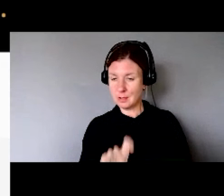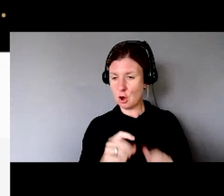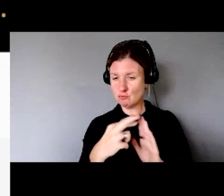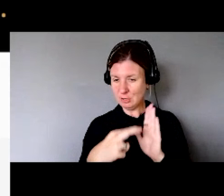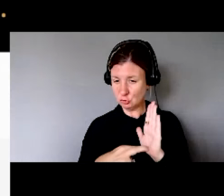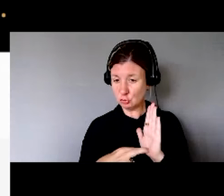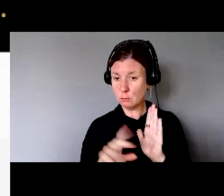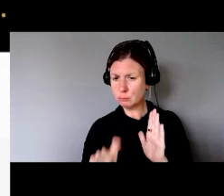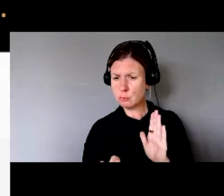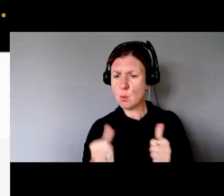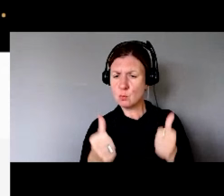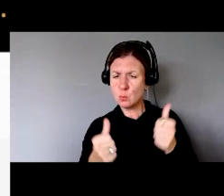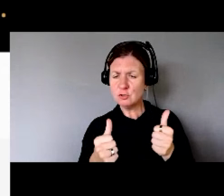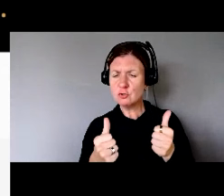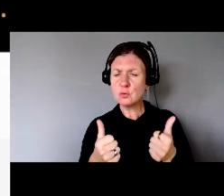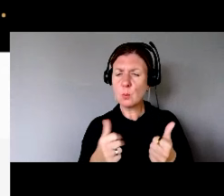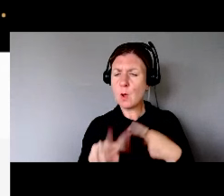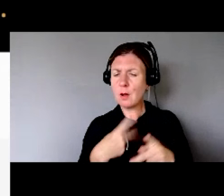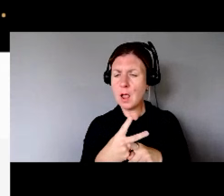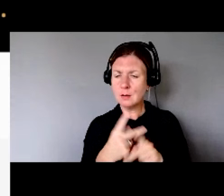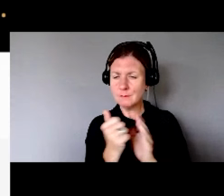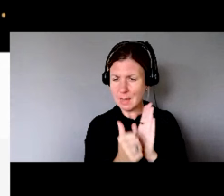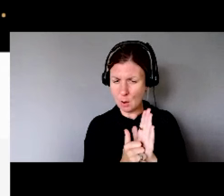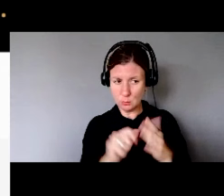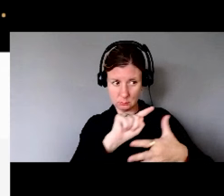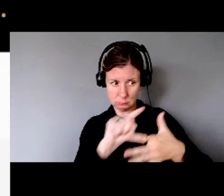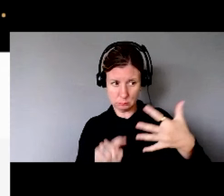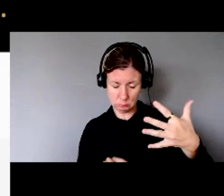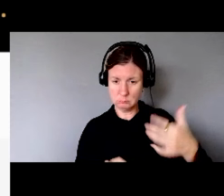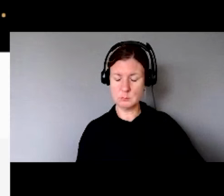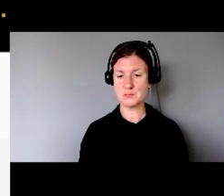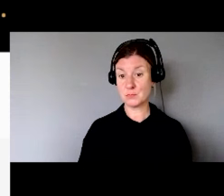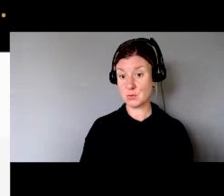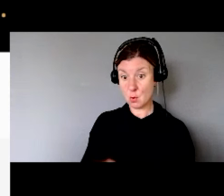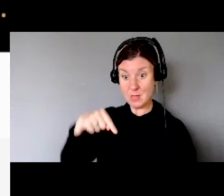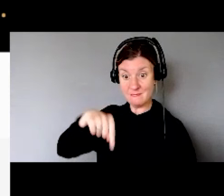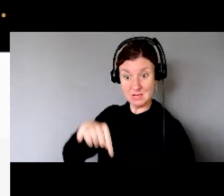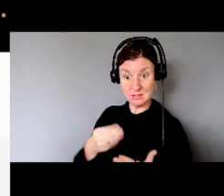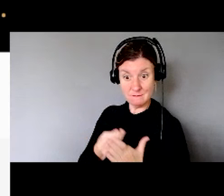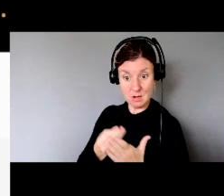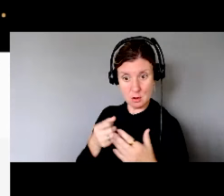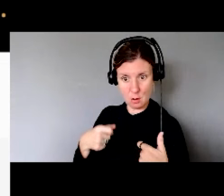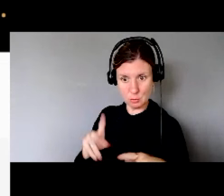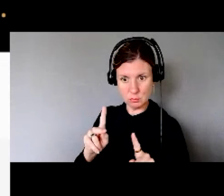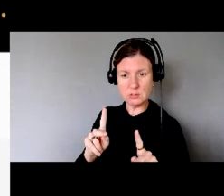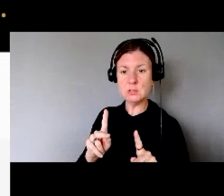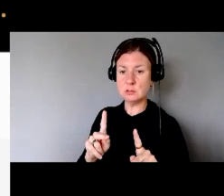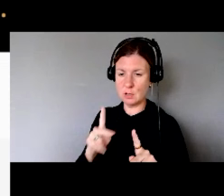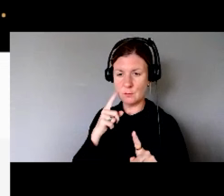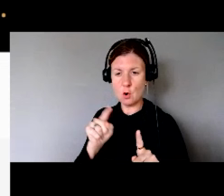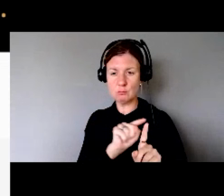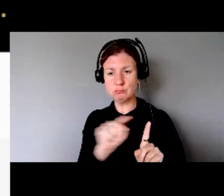you are registering as. This funding opportunity is available for individual artists